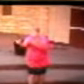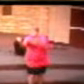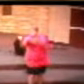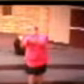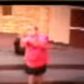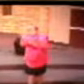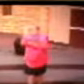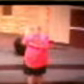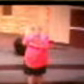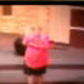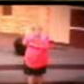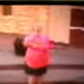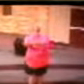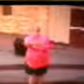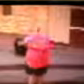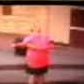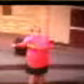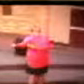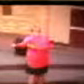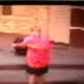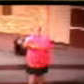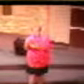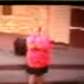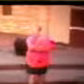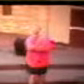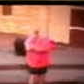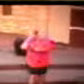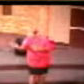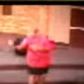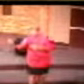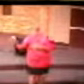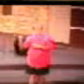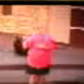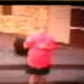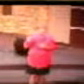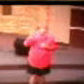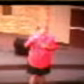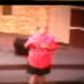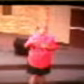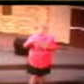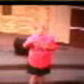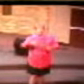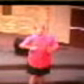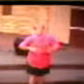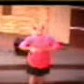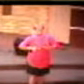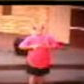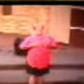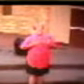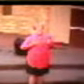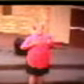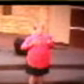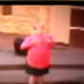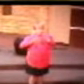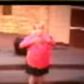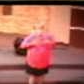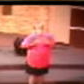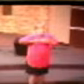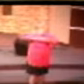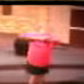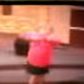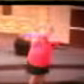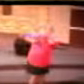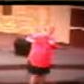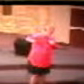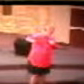person for whom life has conspired to separate and break and fracture.